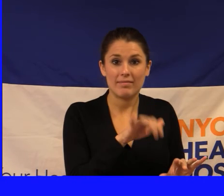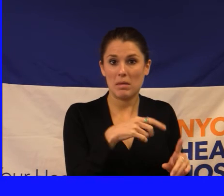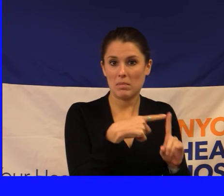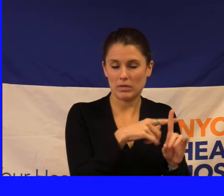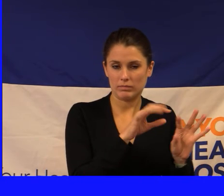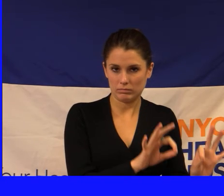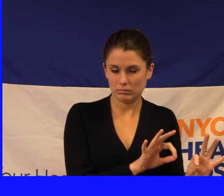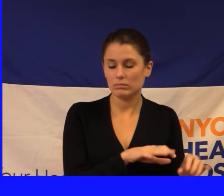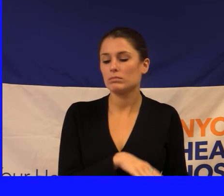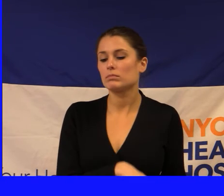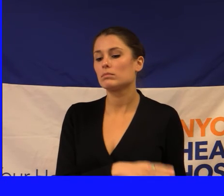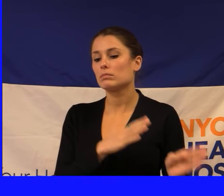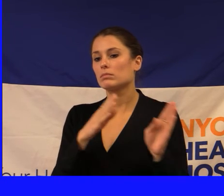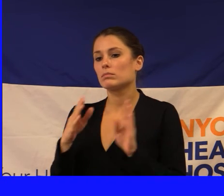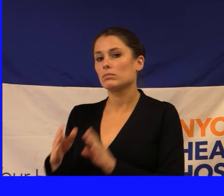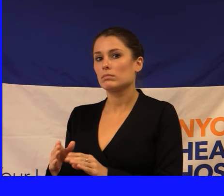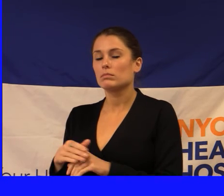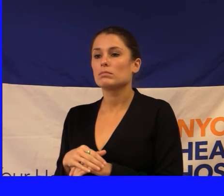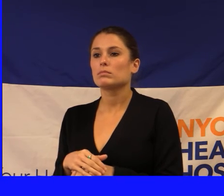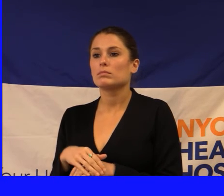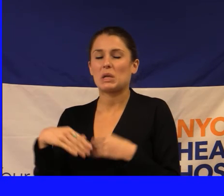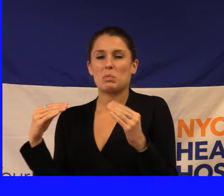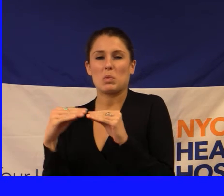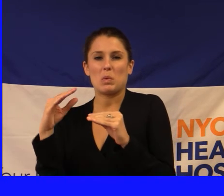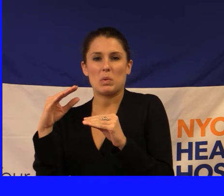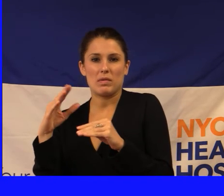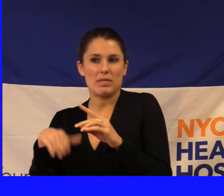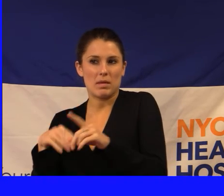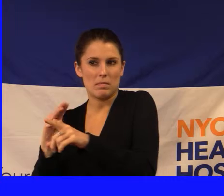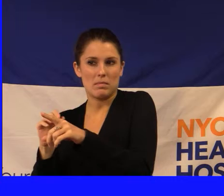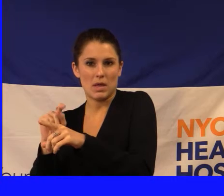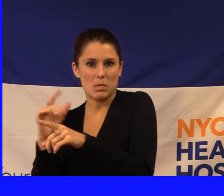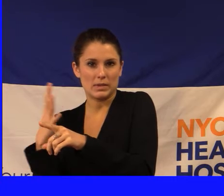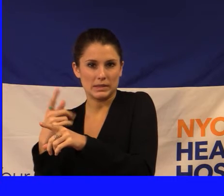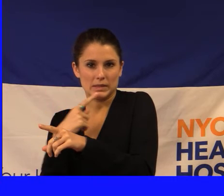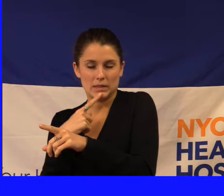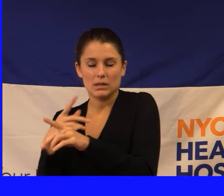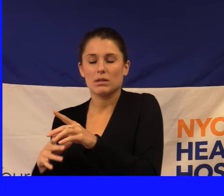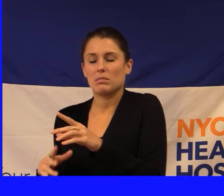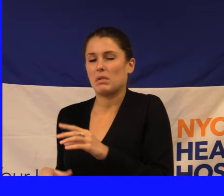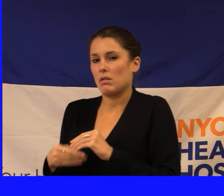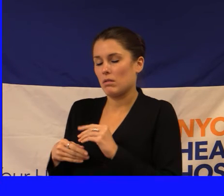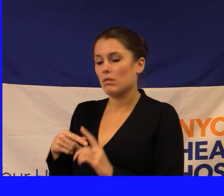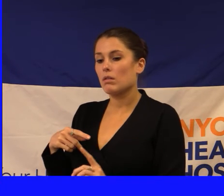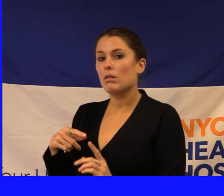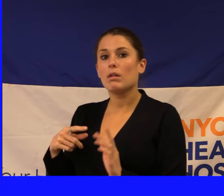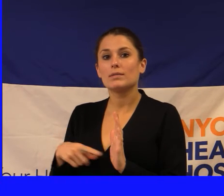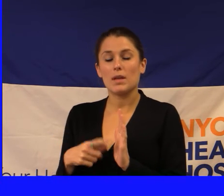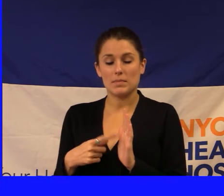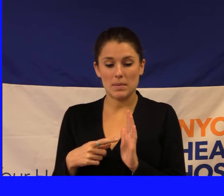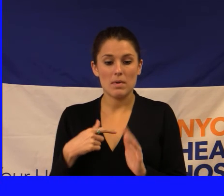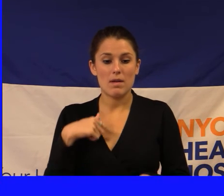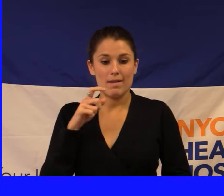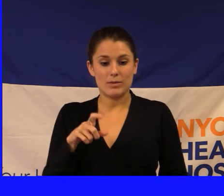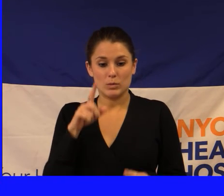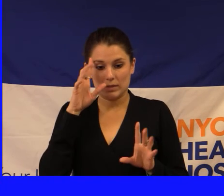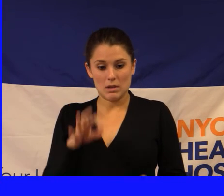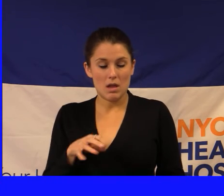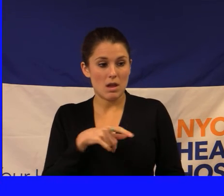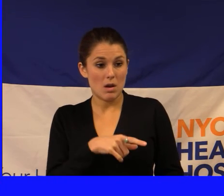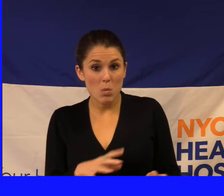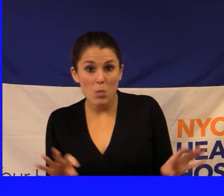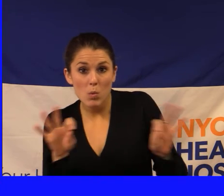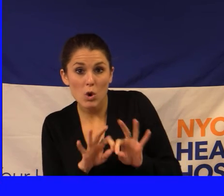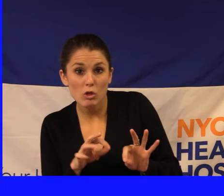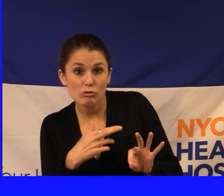think even more, Matt, than what you're saying, sometimes I have to decide that I don't think it's worth the risk of my patient to